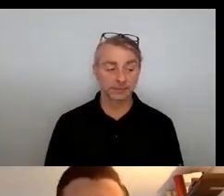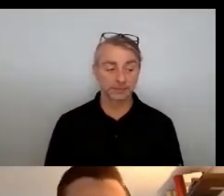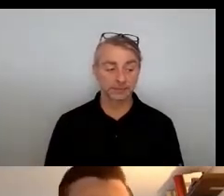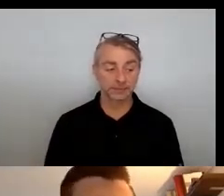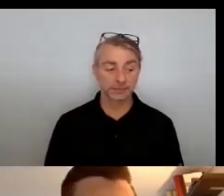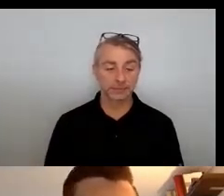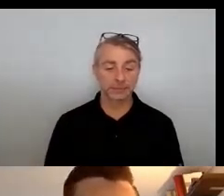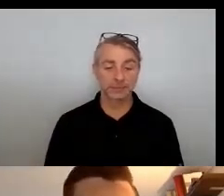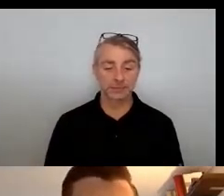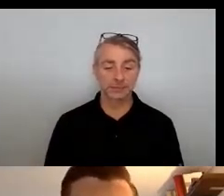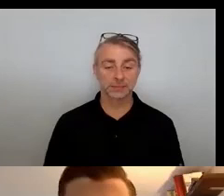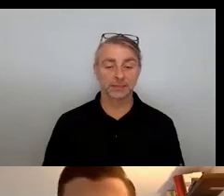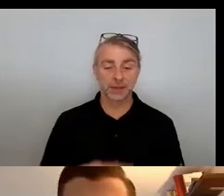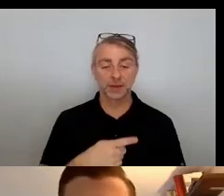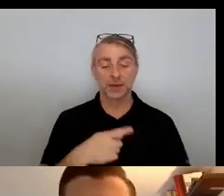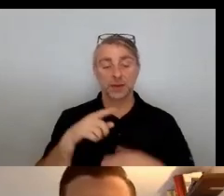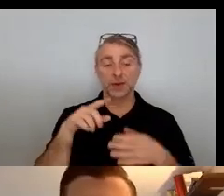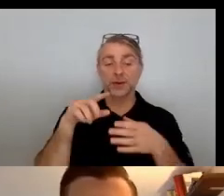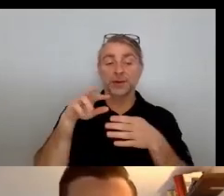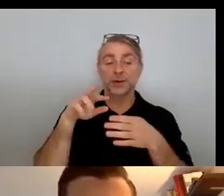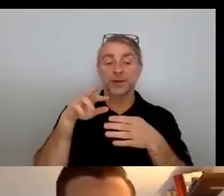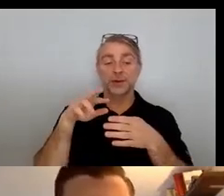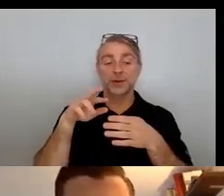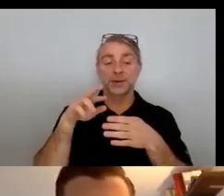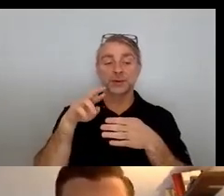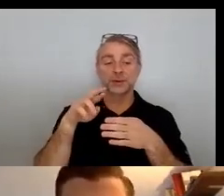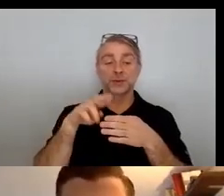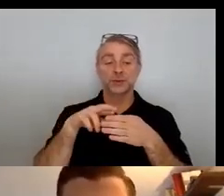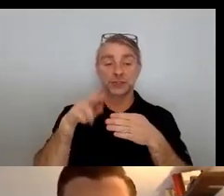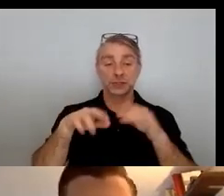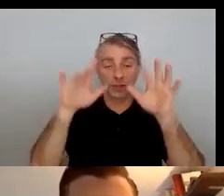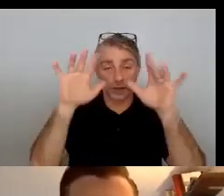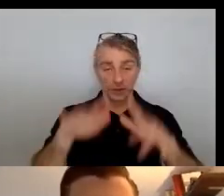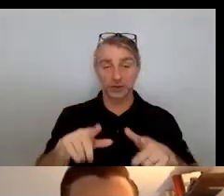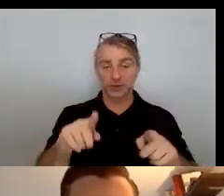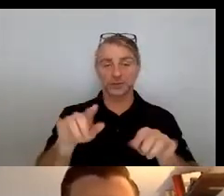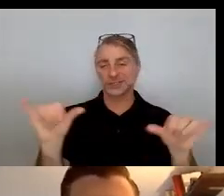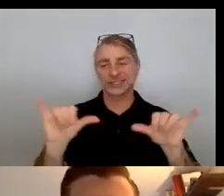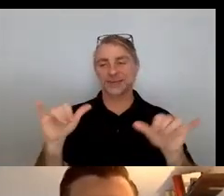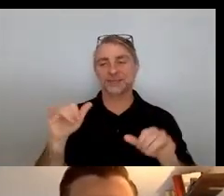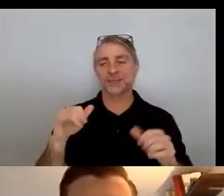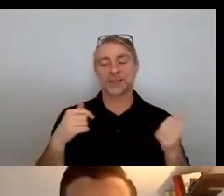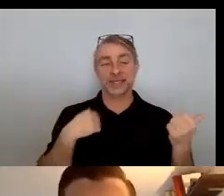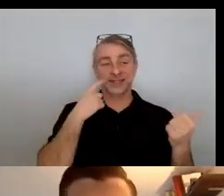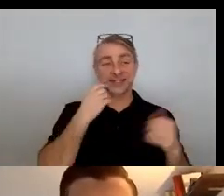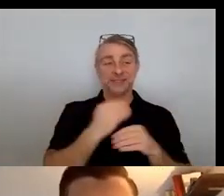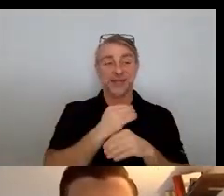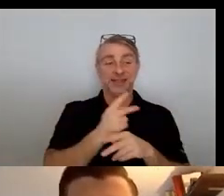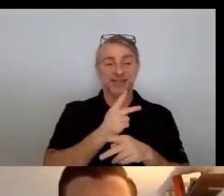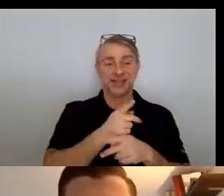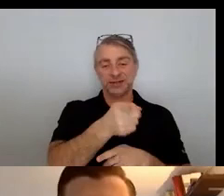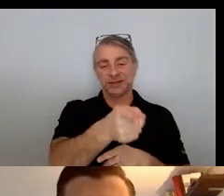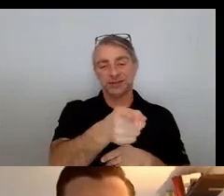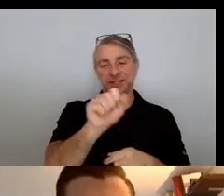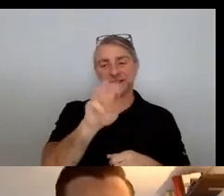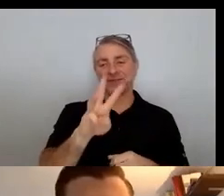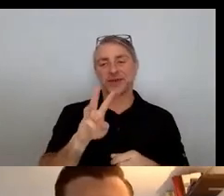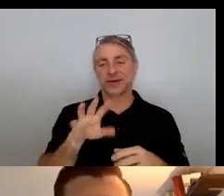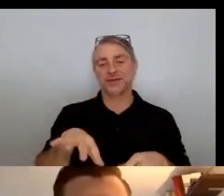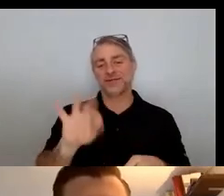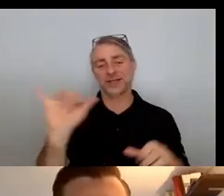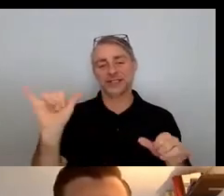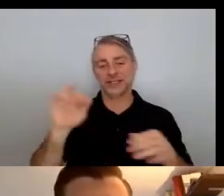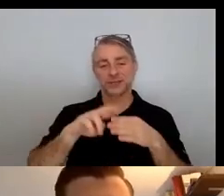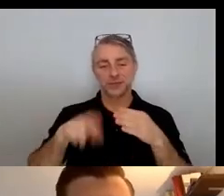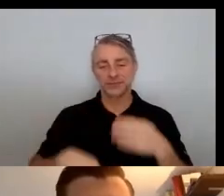the results that are pretty darn similar to what we did kind of manually up above. And then for